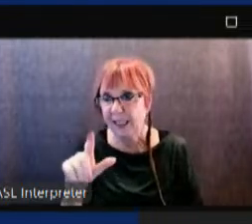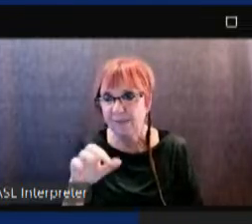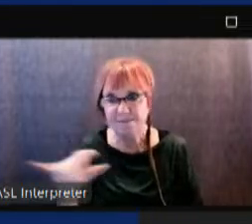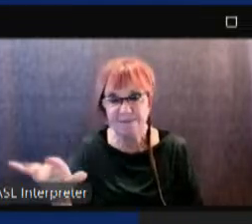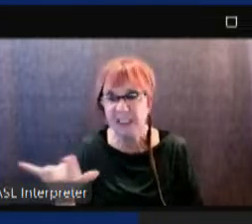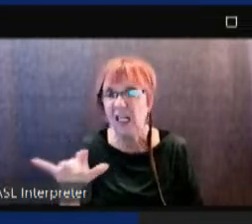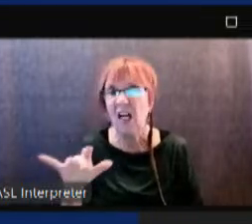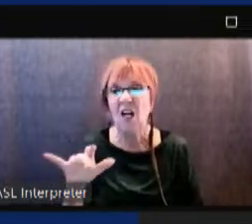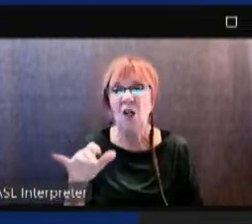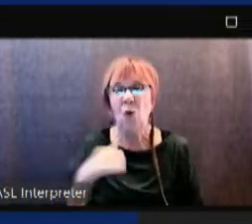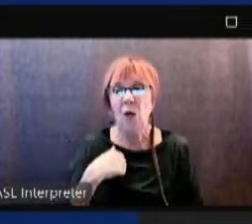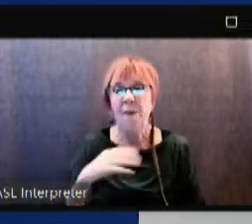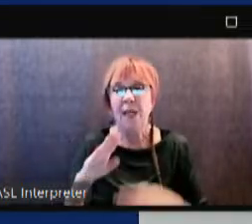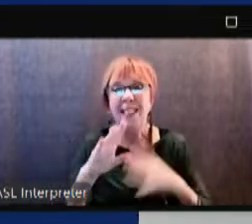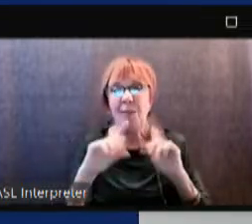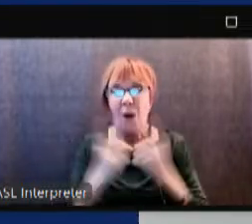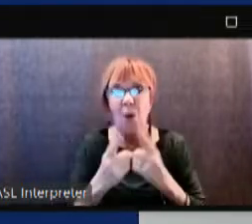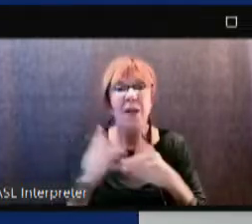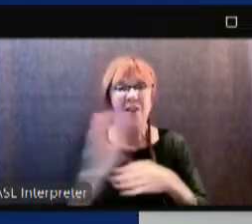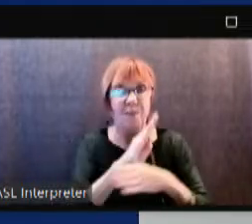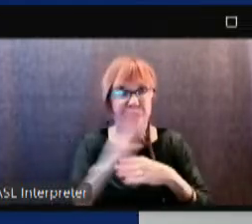Affairs. Clemente, go ahead.